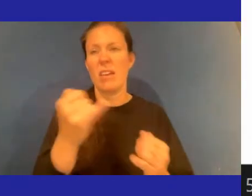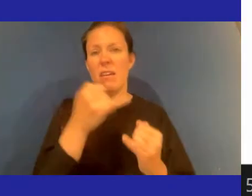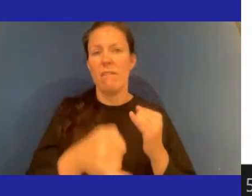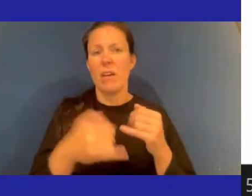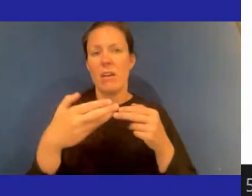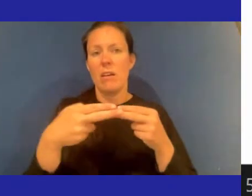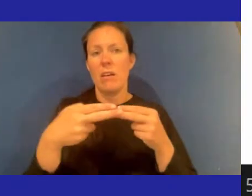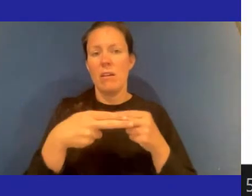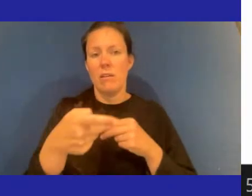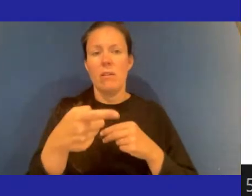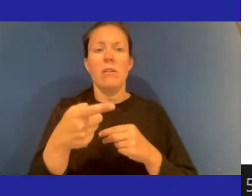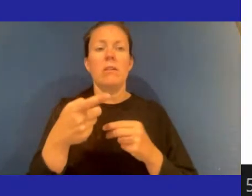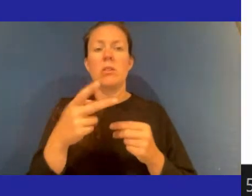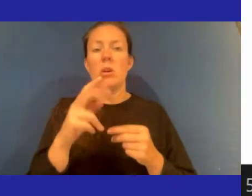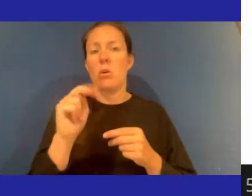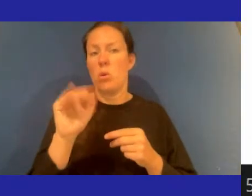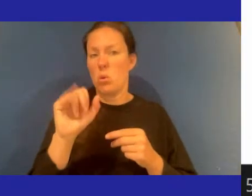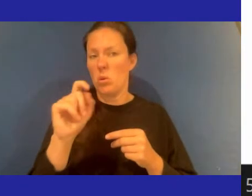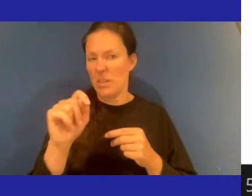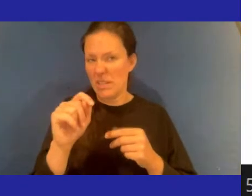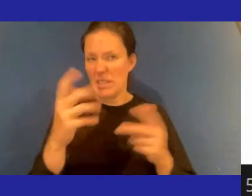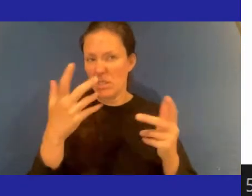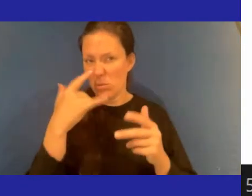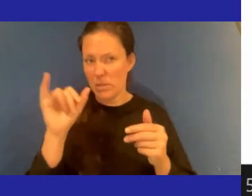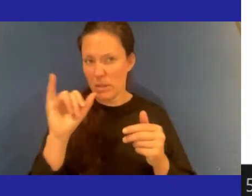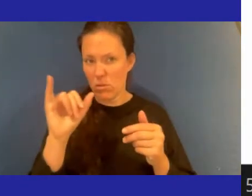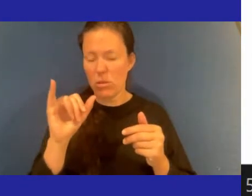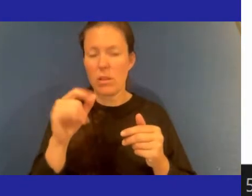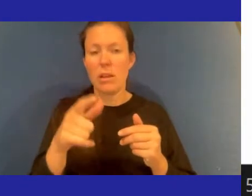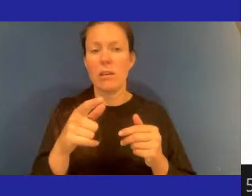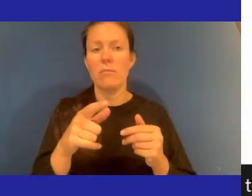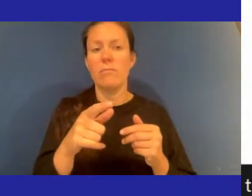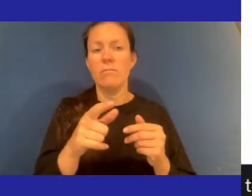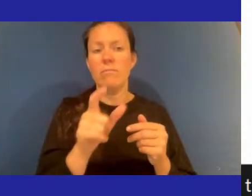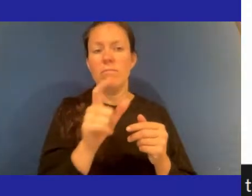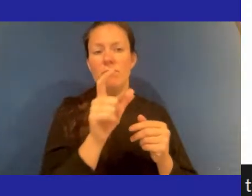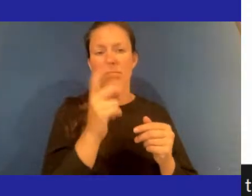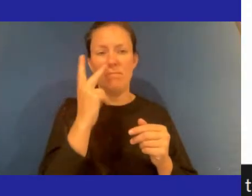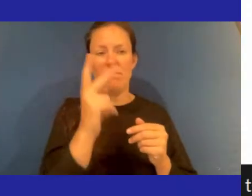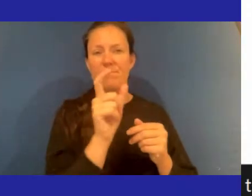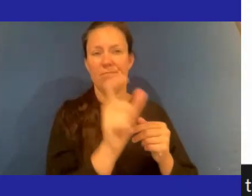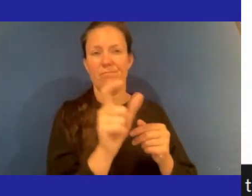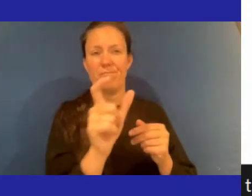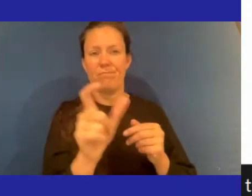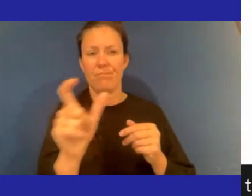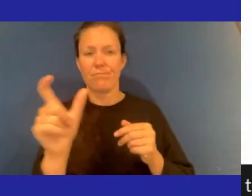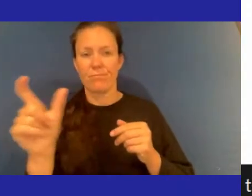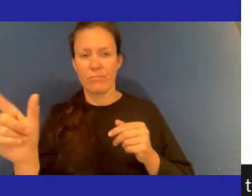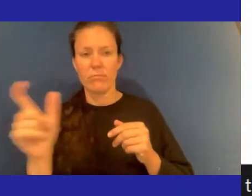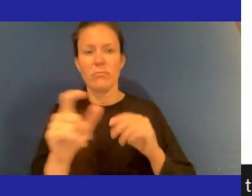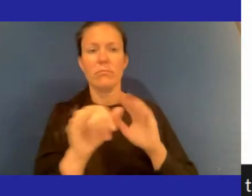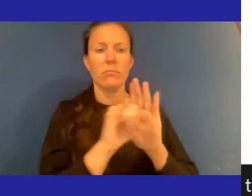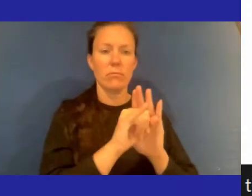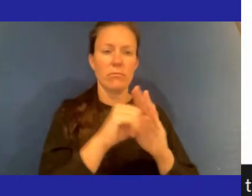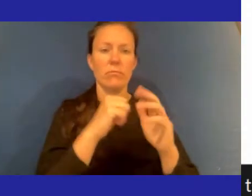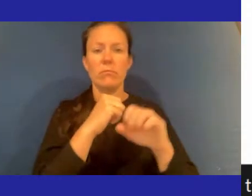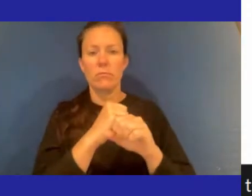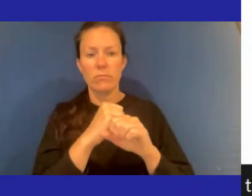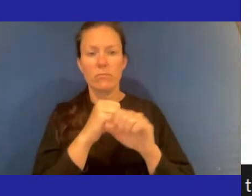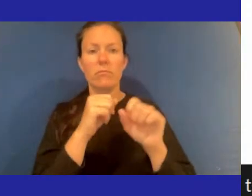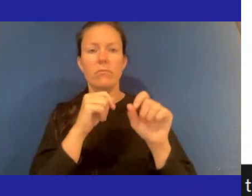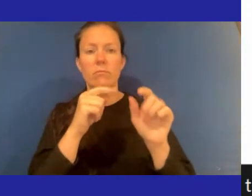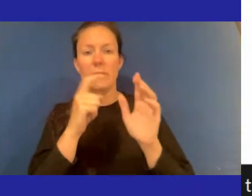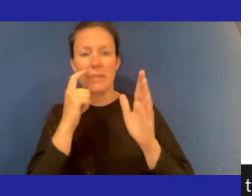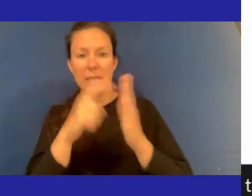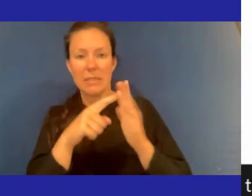cybersecurity framework? It's basically broken down into these pillars: identify, protect, detect, respond, and recover. So just as a